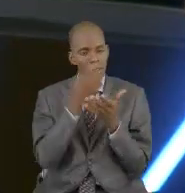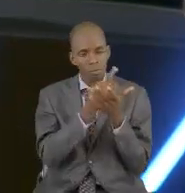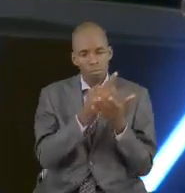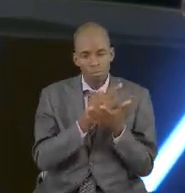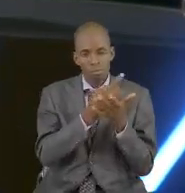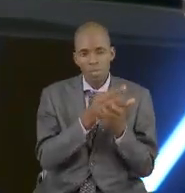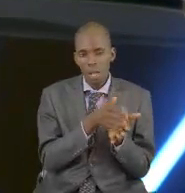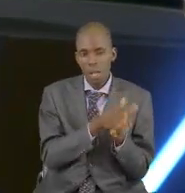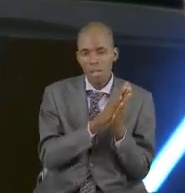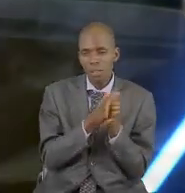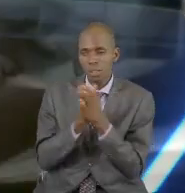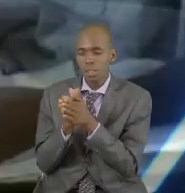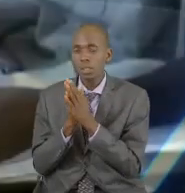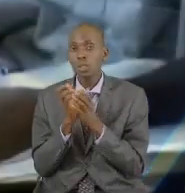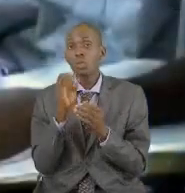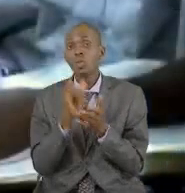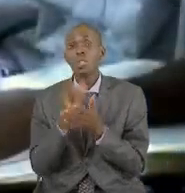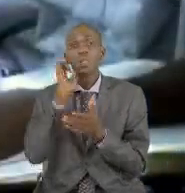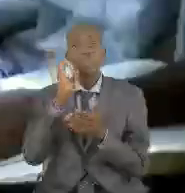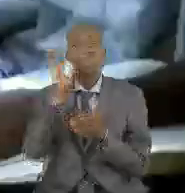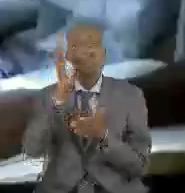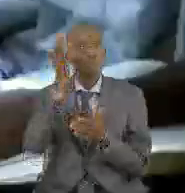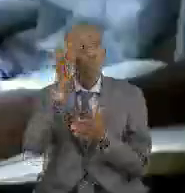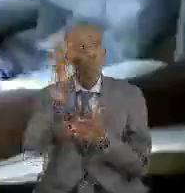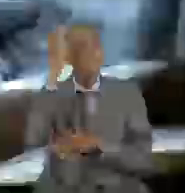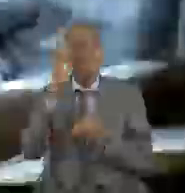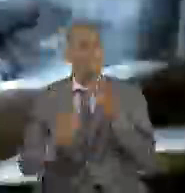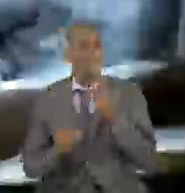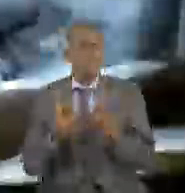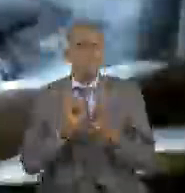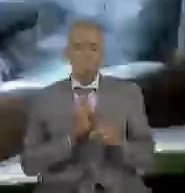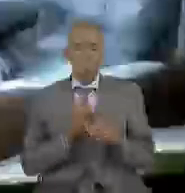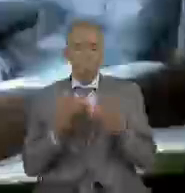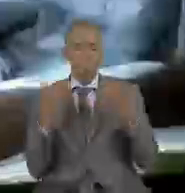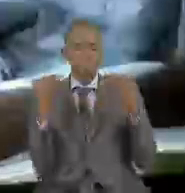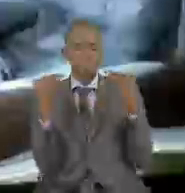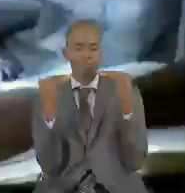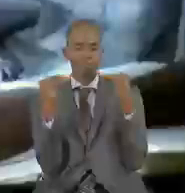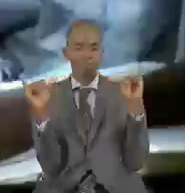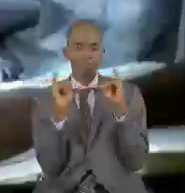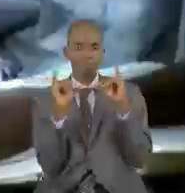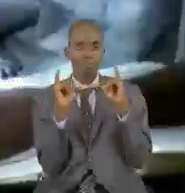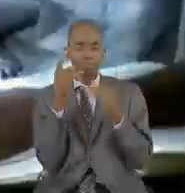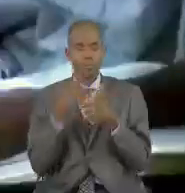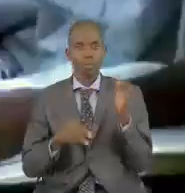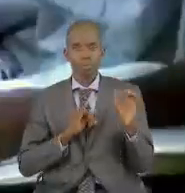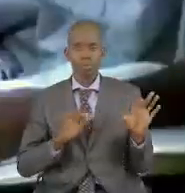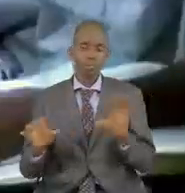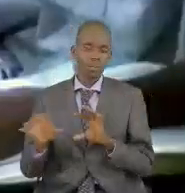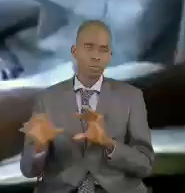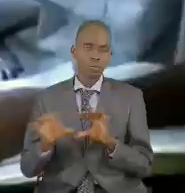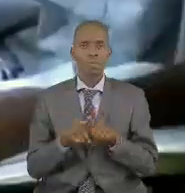he will know, if I measure what I do as a pilgrim with what